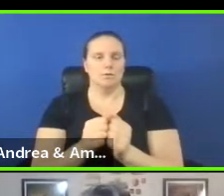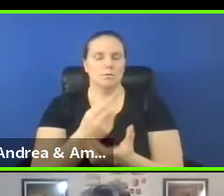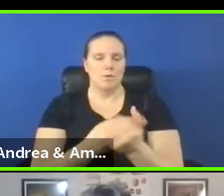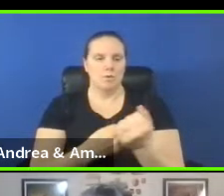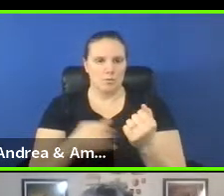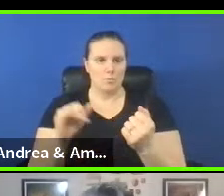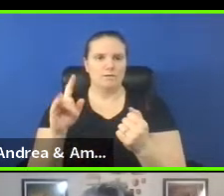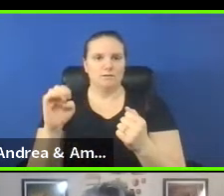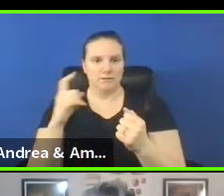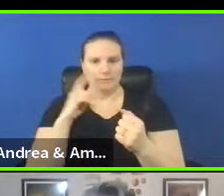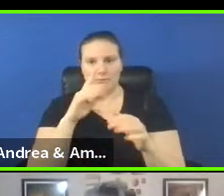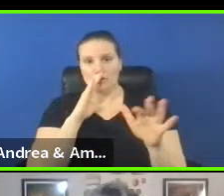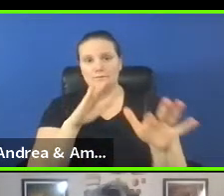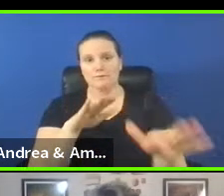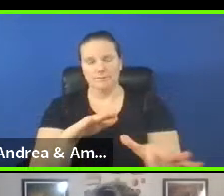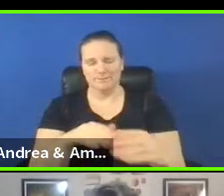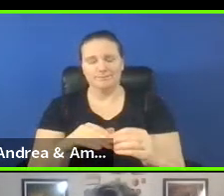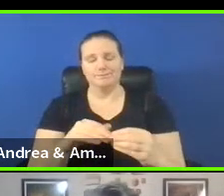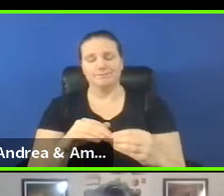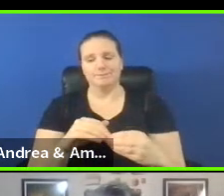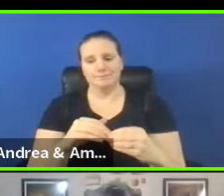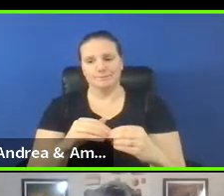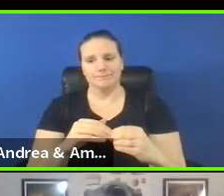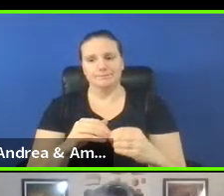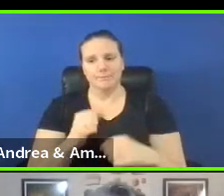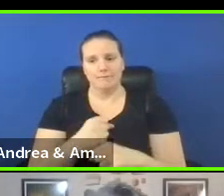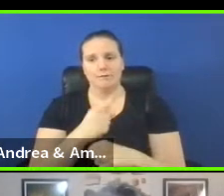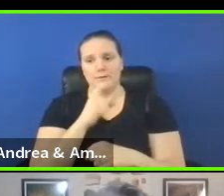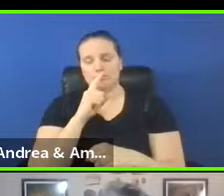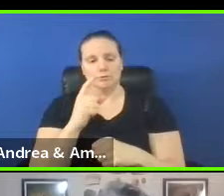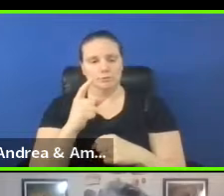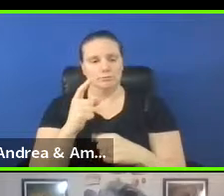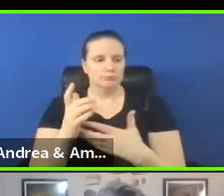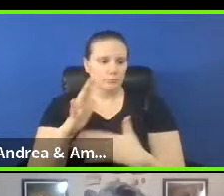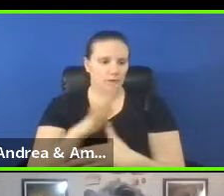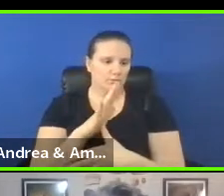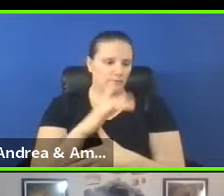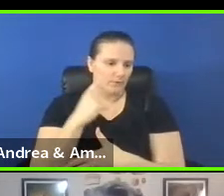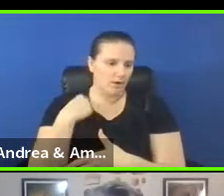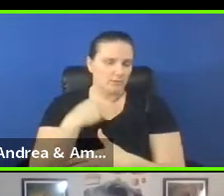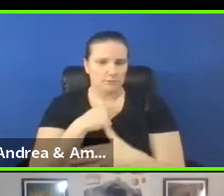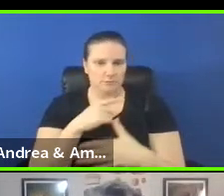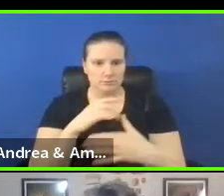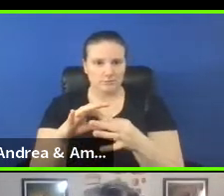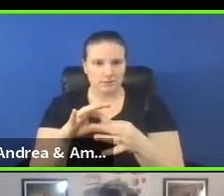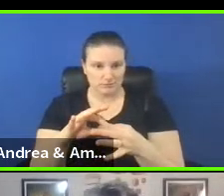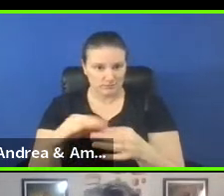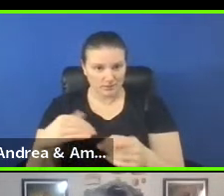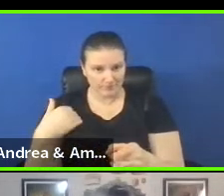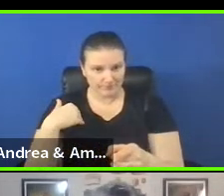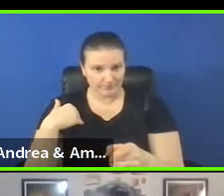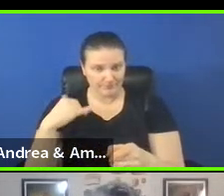sides of the river. We have to make sure that that's a priority for us. There's connectivity there.